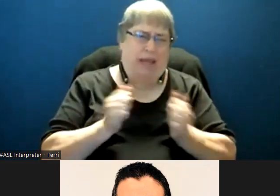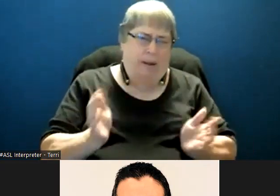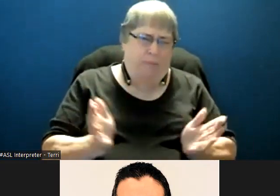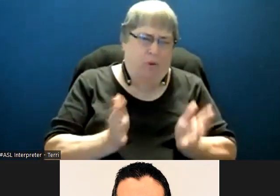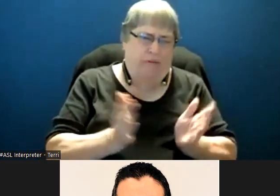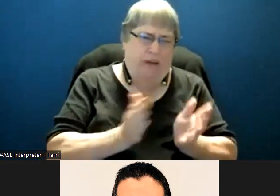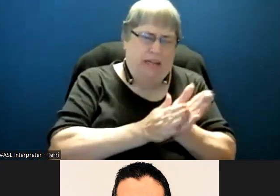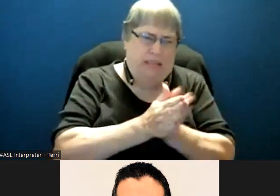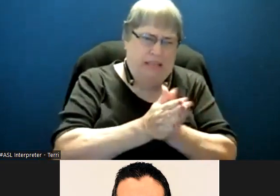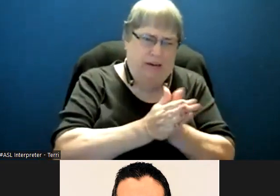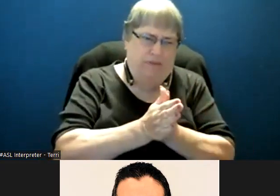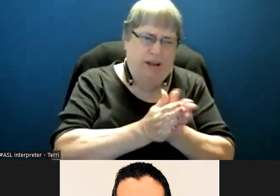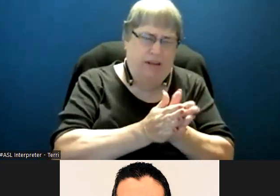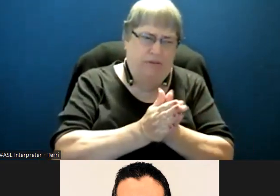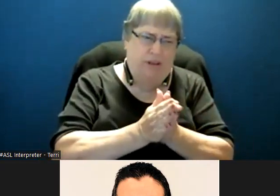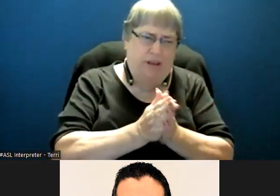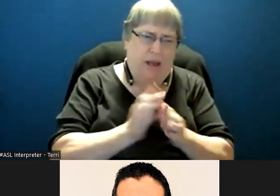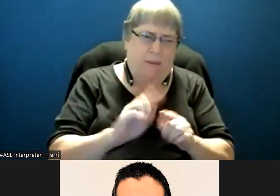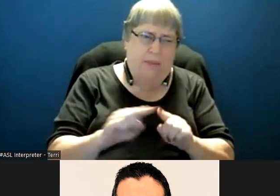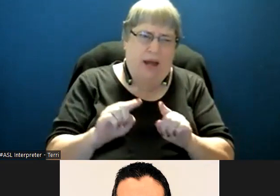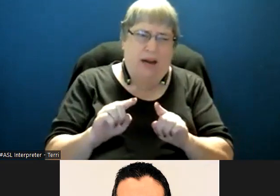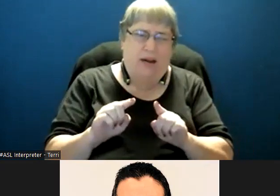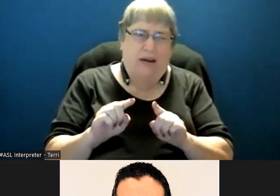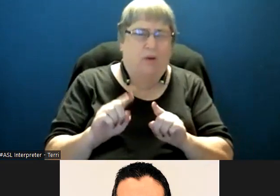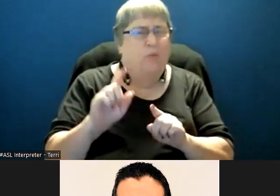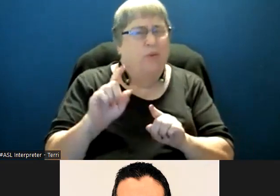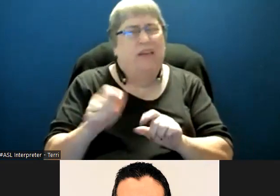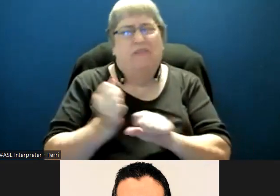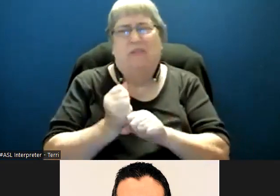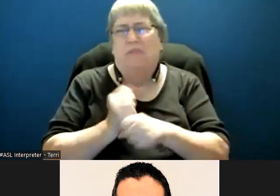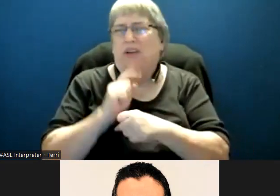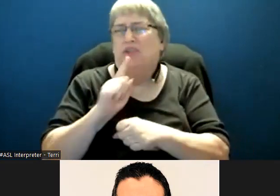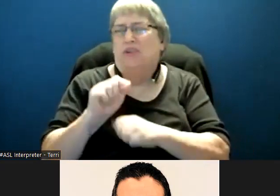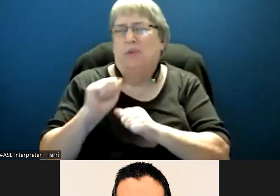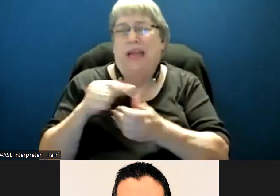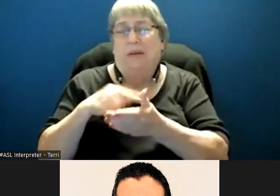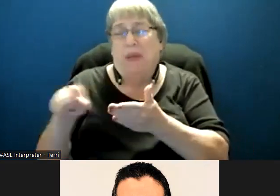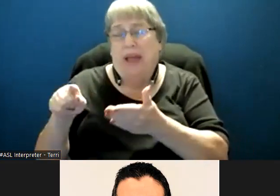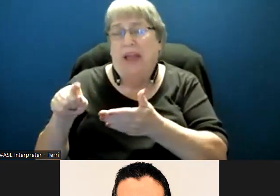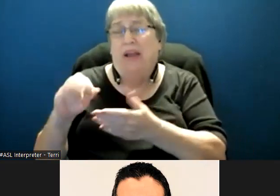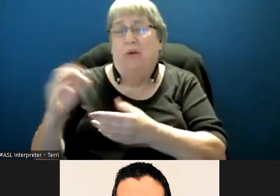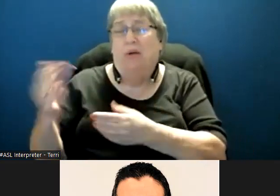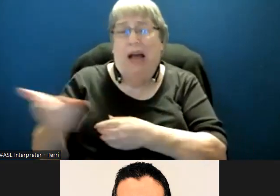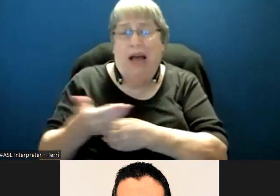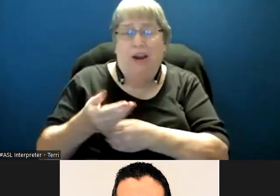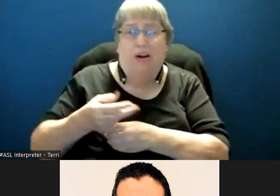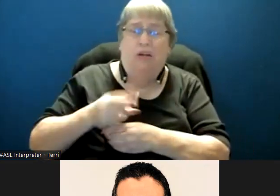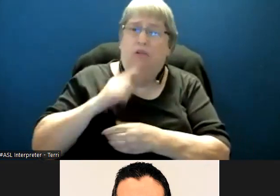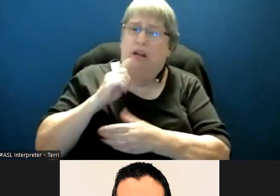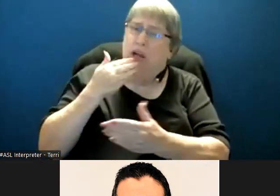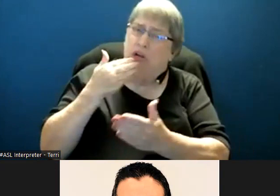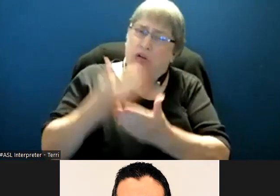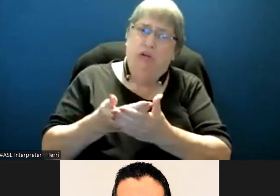way to ensure we can pay for high quality training, or if there's a way, again, you're talking about malpractice insurance, but when we talk about like